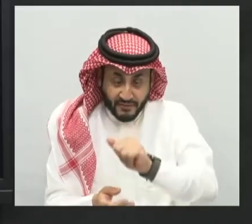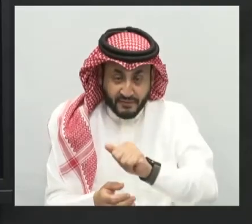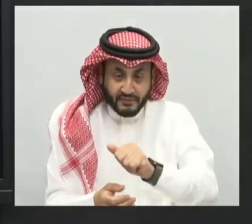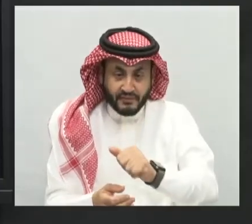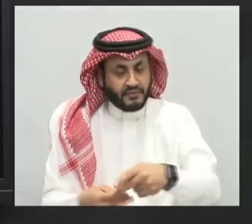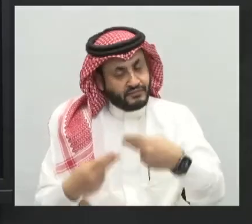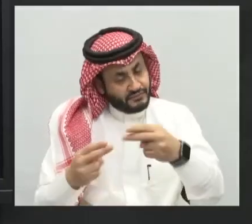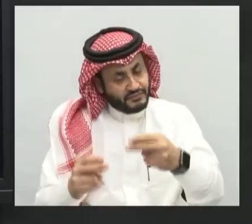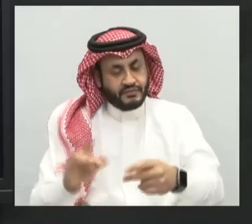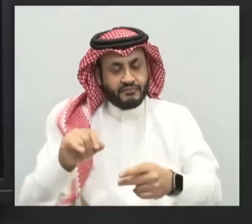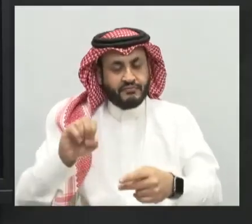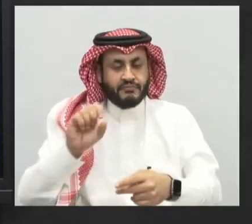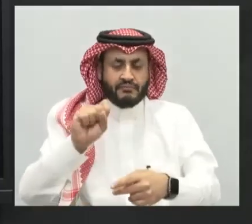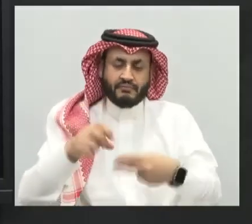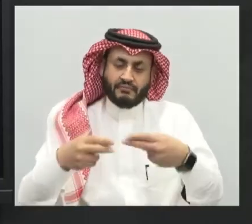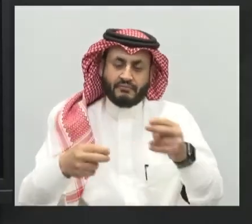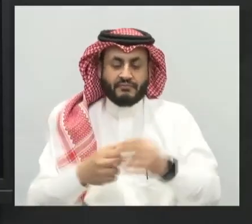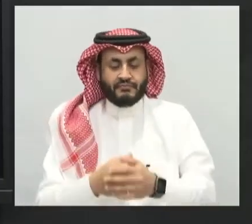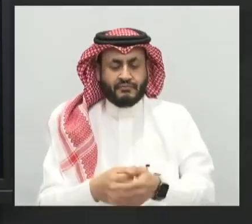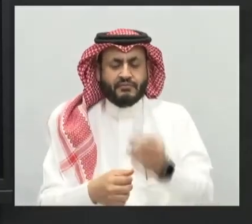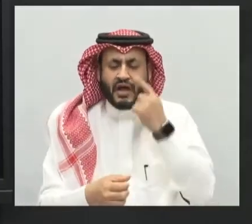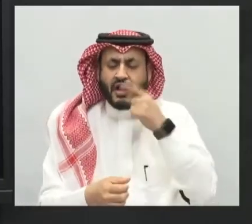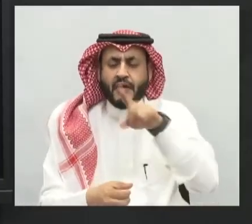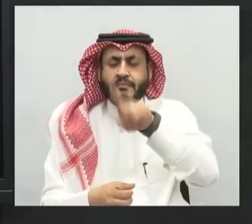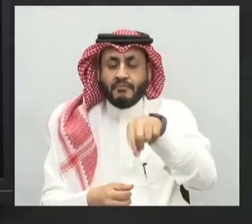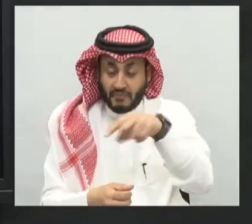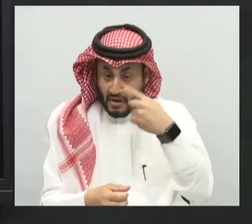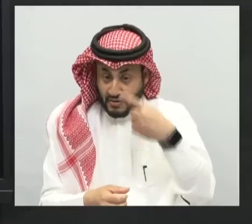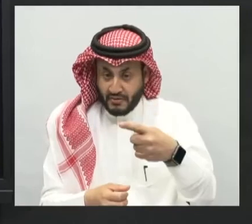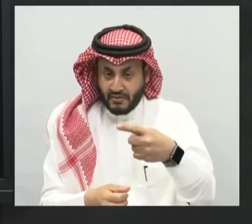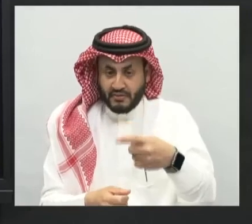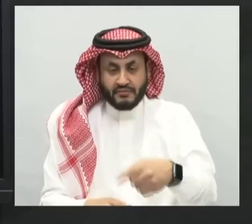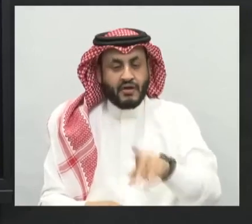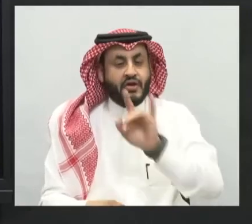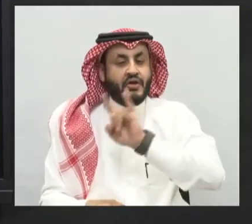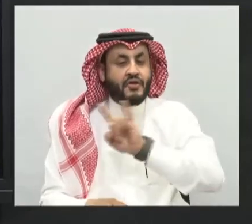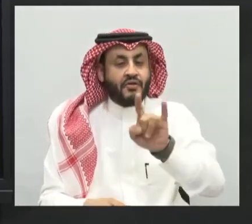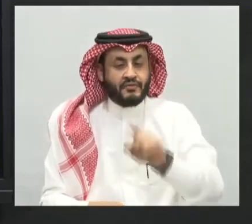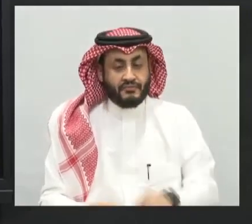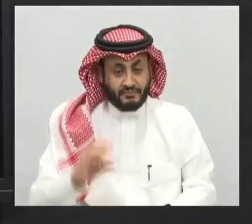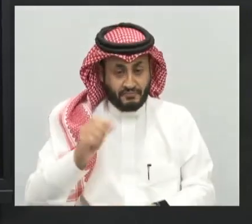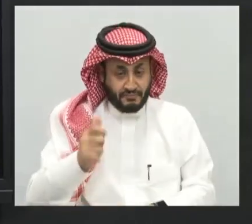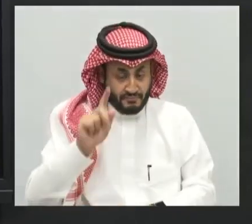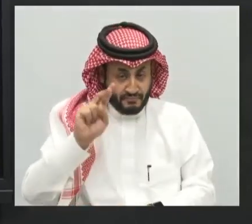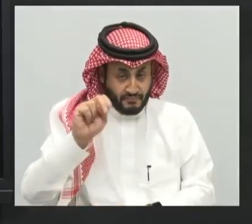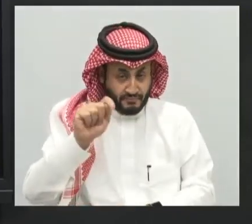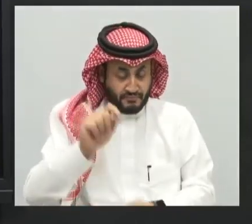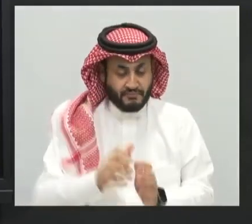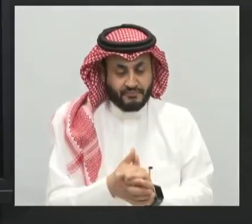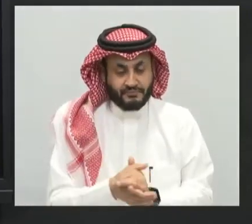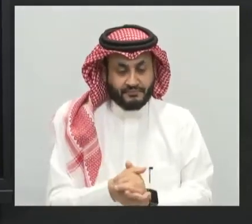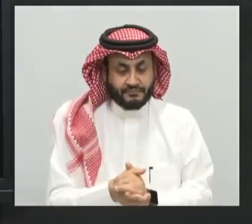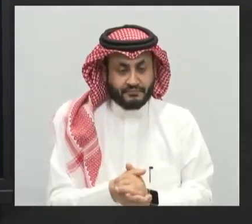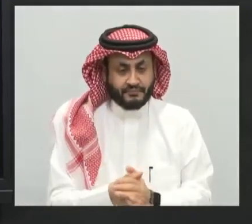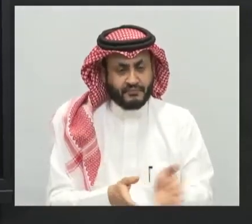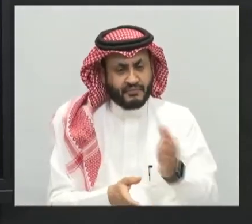can say, yes, he can. But if we face an X sign, we would say, No, he can't. So let's see